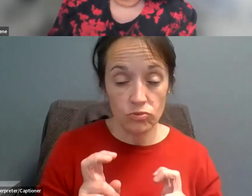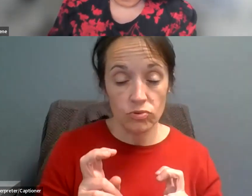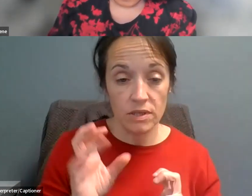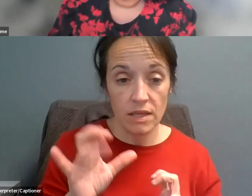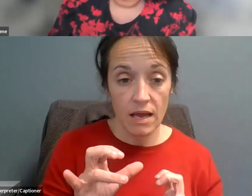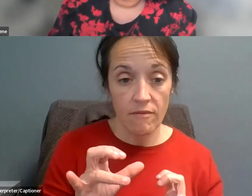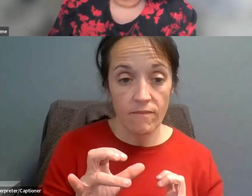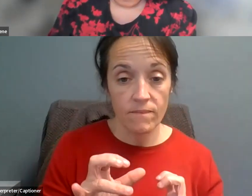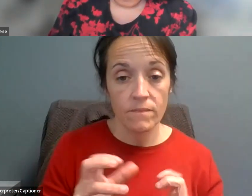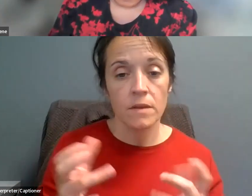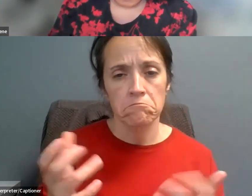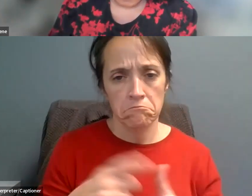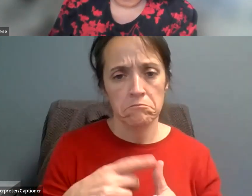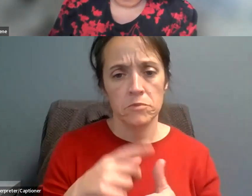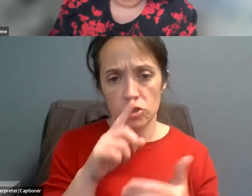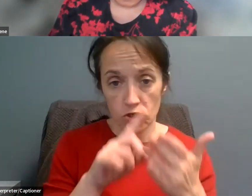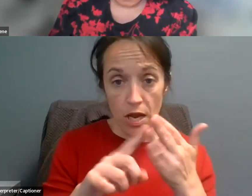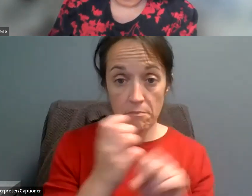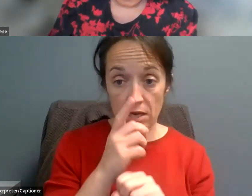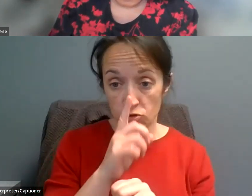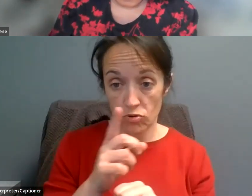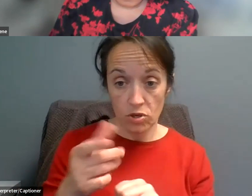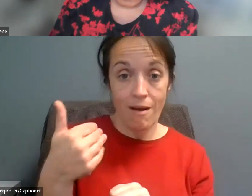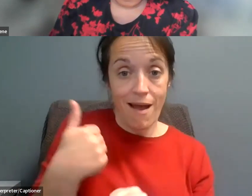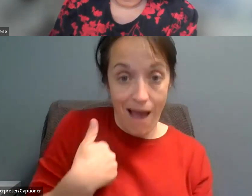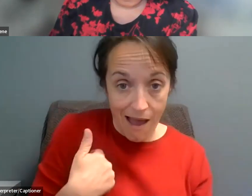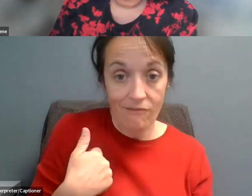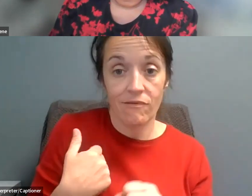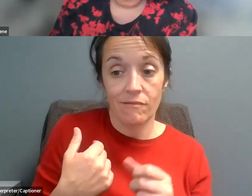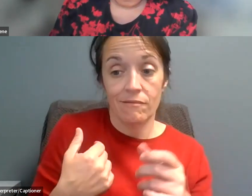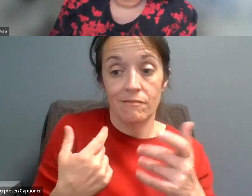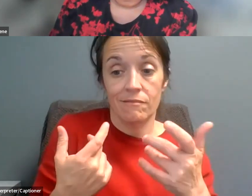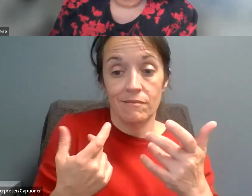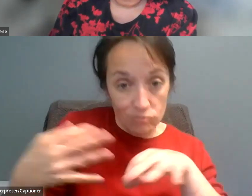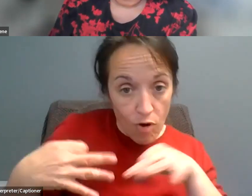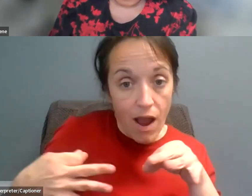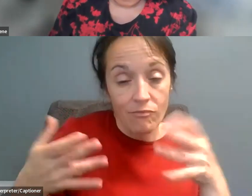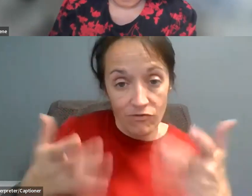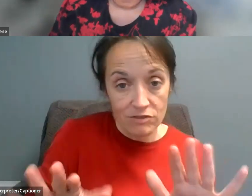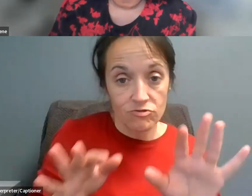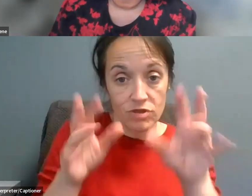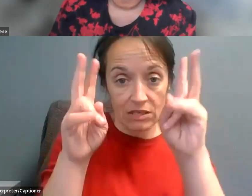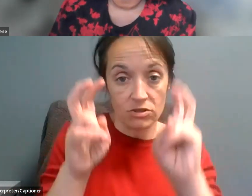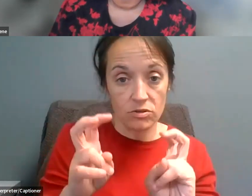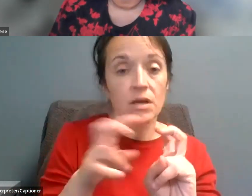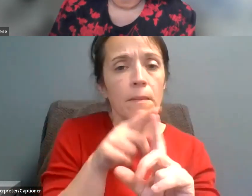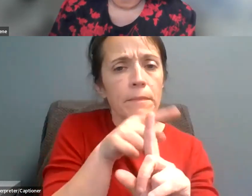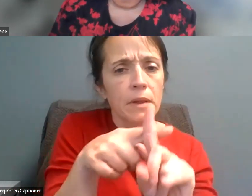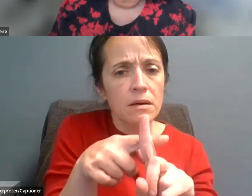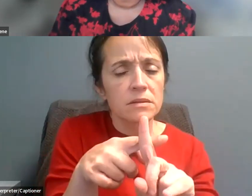to checking that they all had the information describing the issues, I also look to make sure